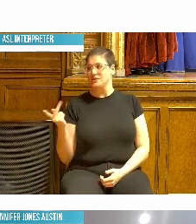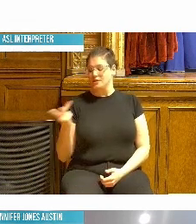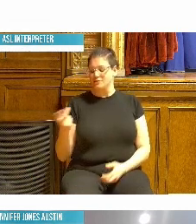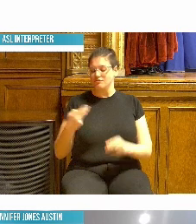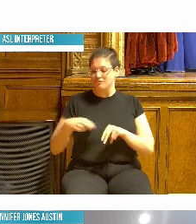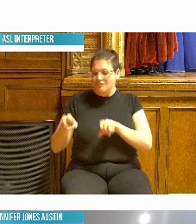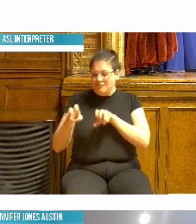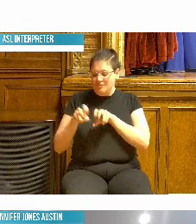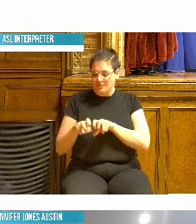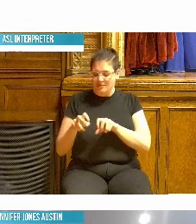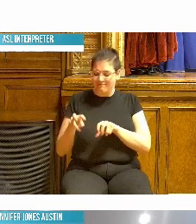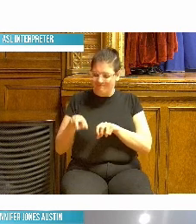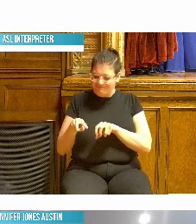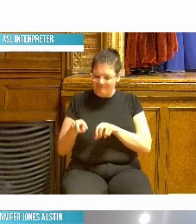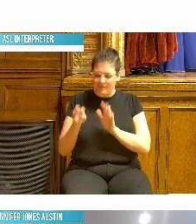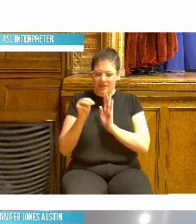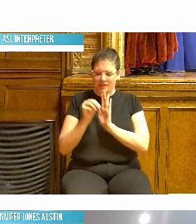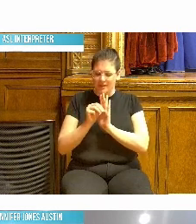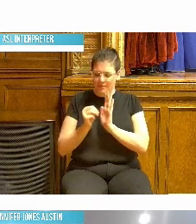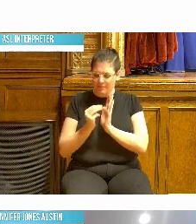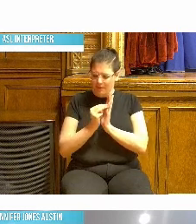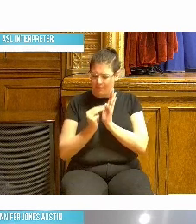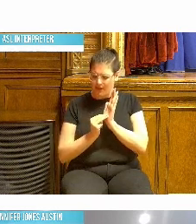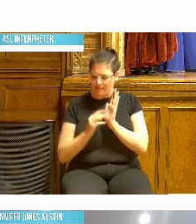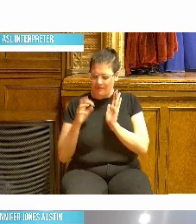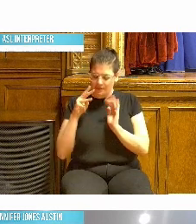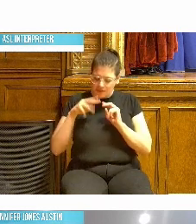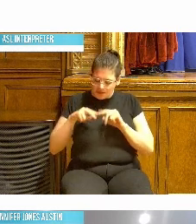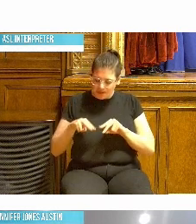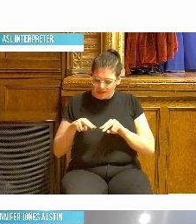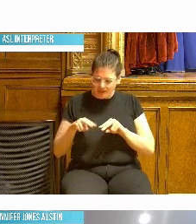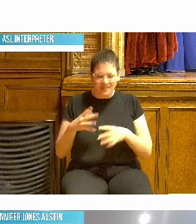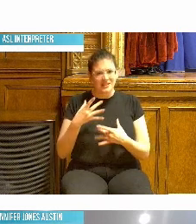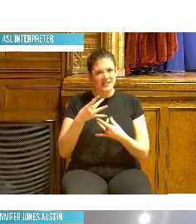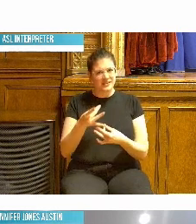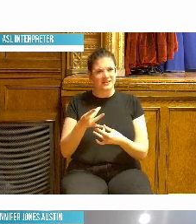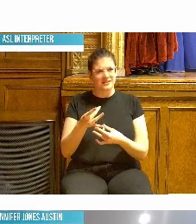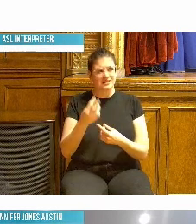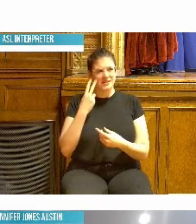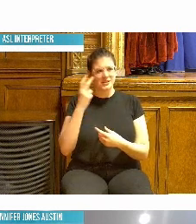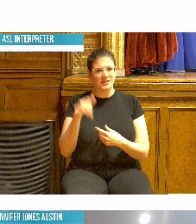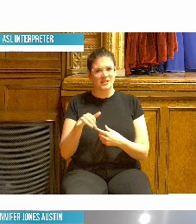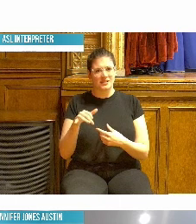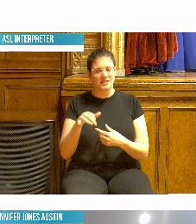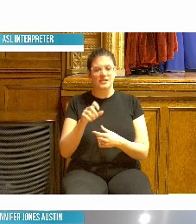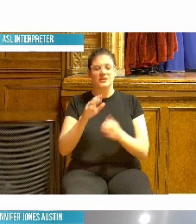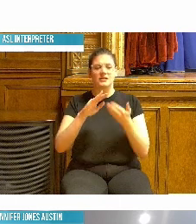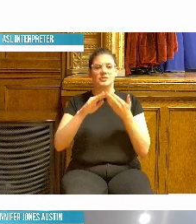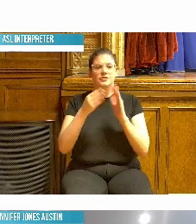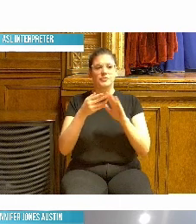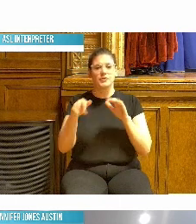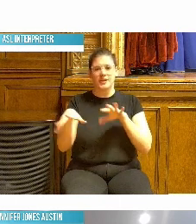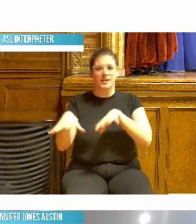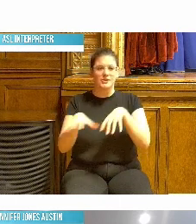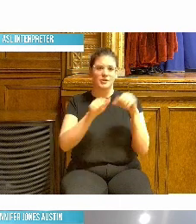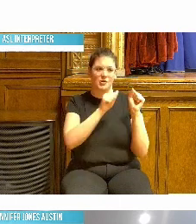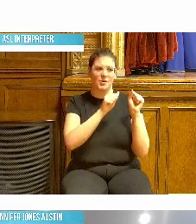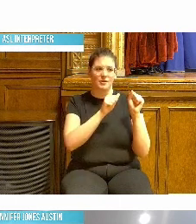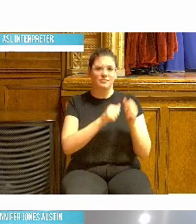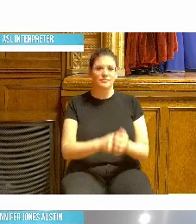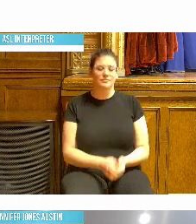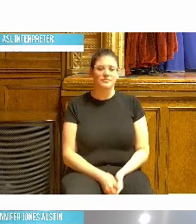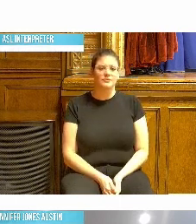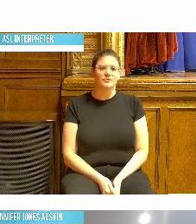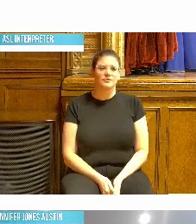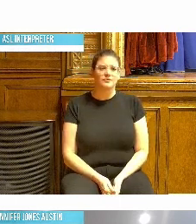the maps, it was very interesting because one thing that they took away was community. Community, you know,